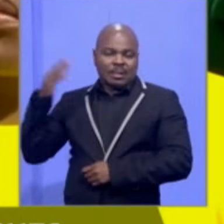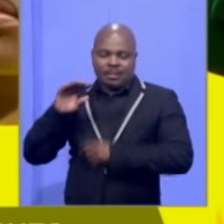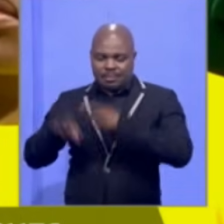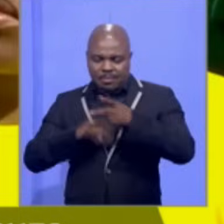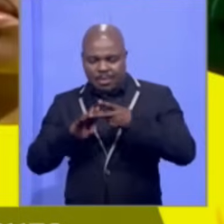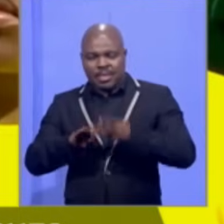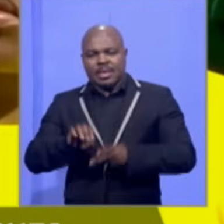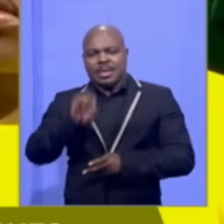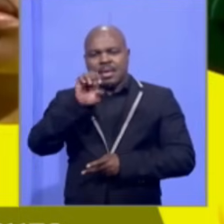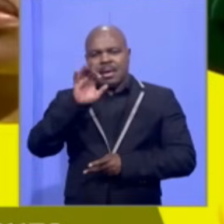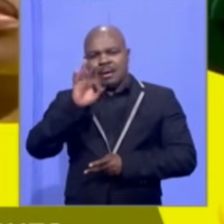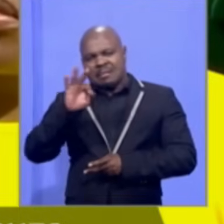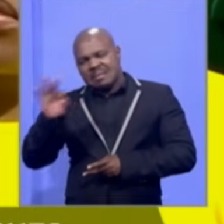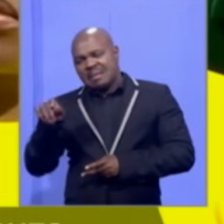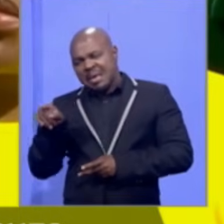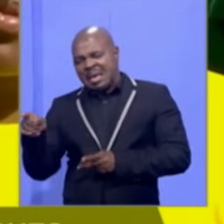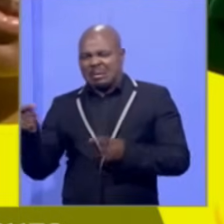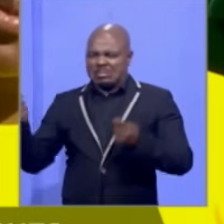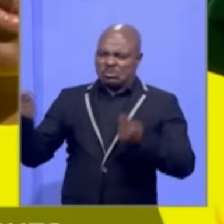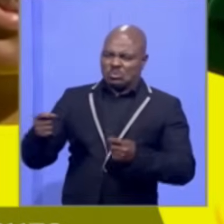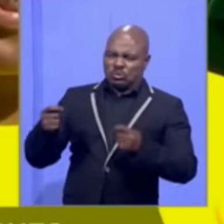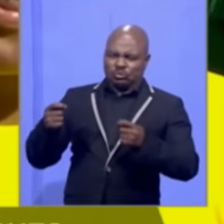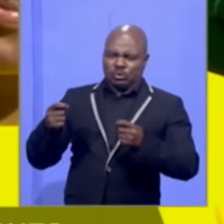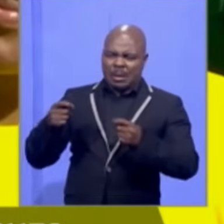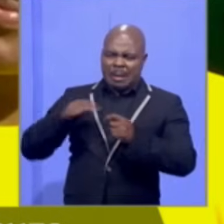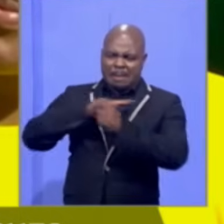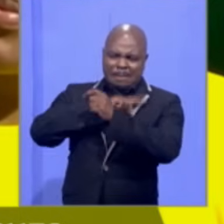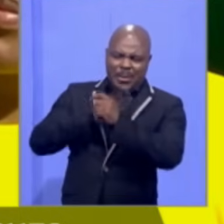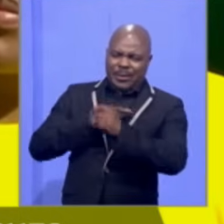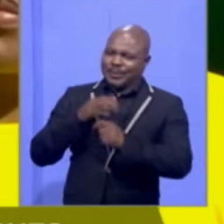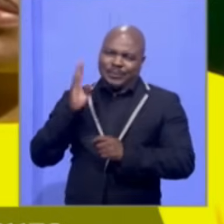EFF, not really formidable.